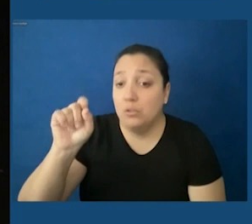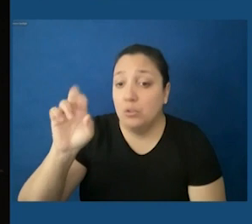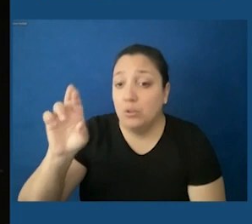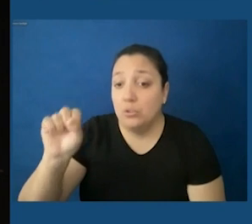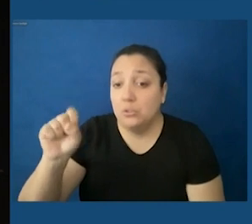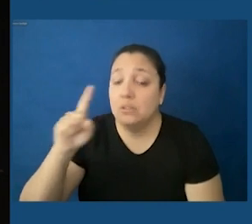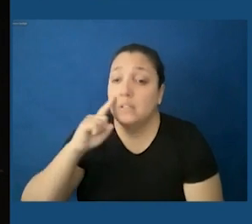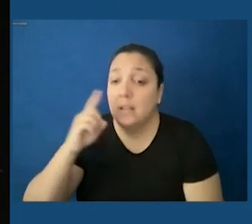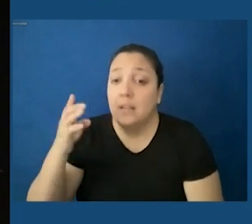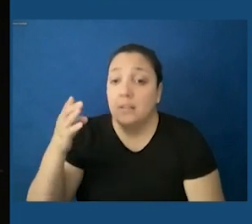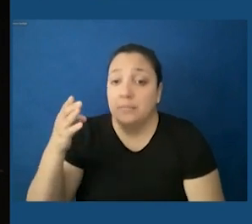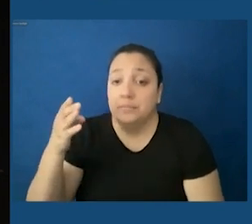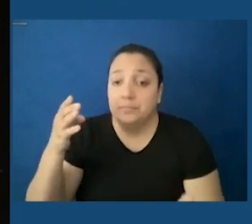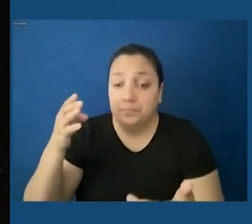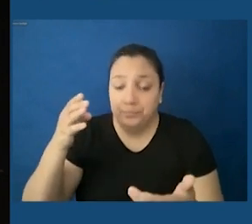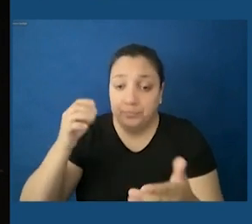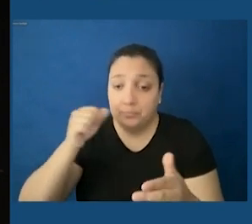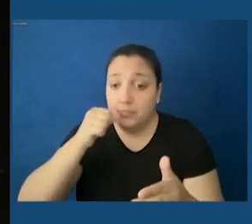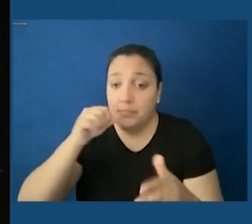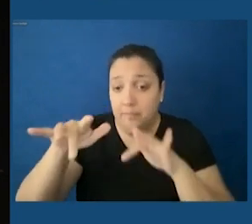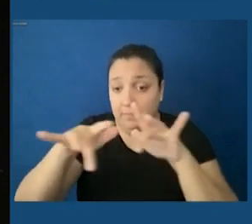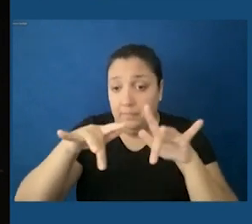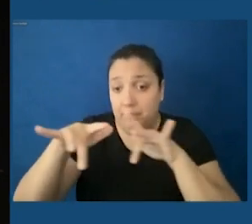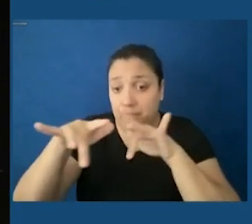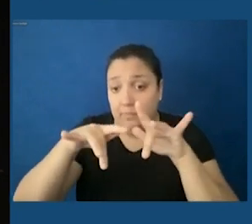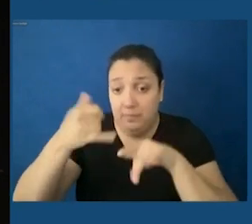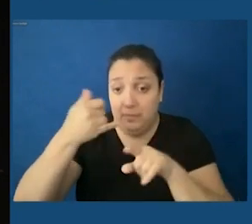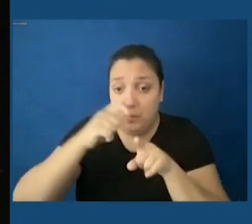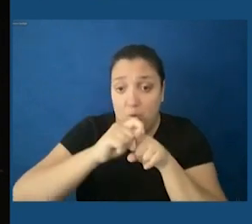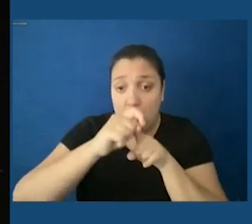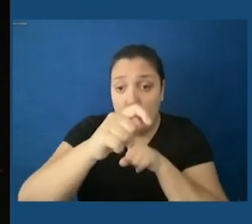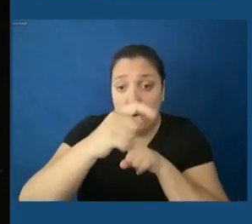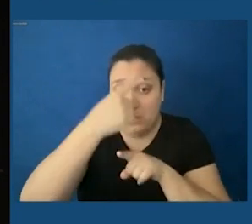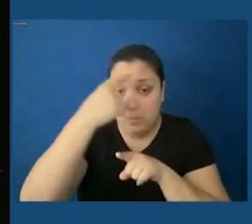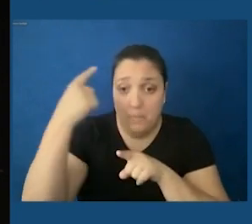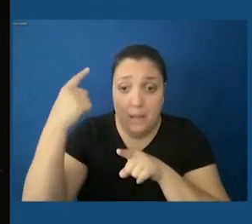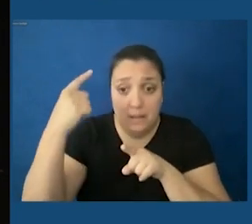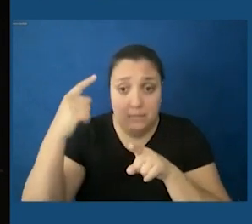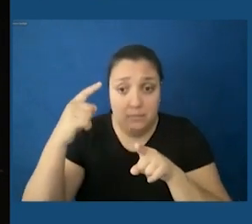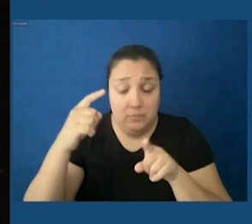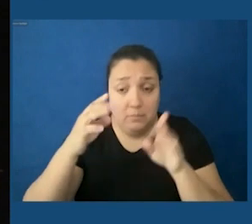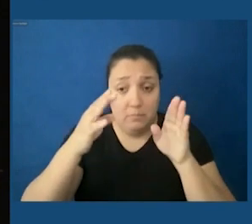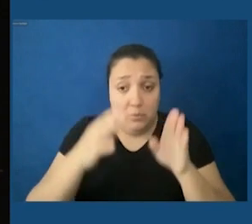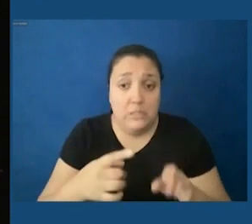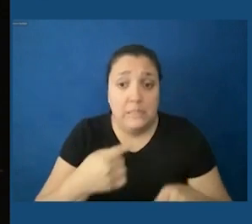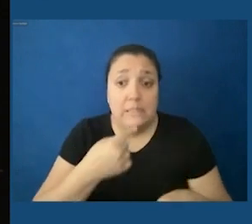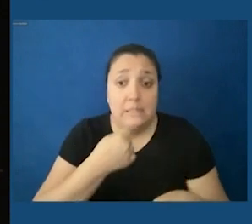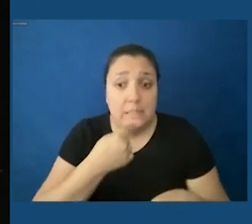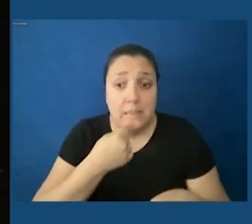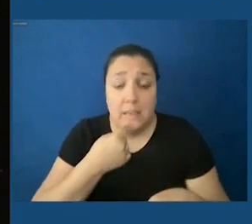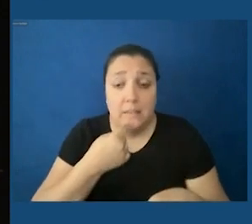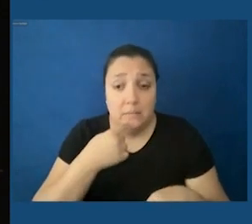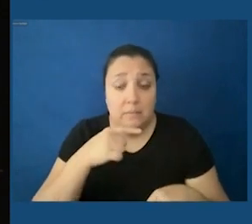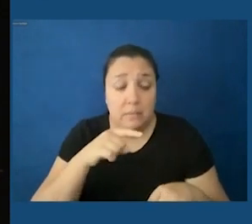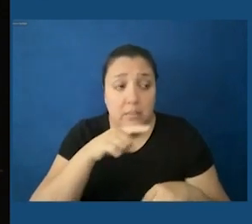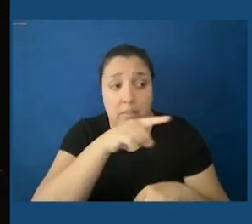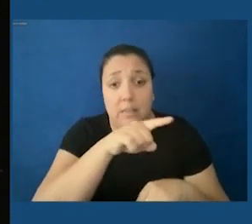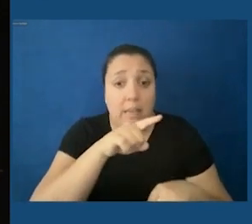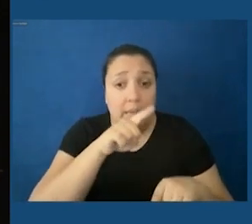to disenfranchise them, trying to convince them that they didn't have the right to vote by mail. We won that